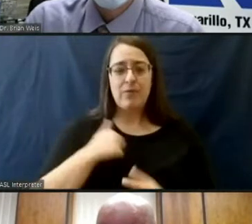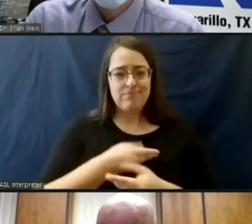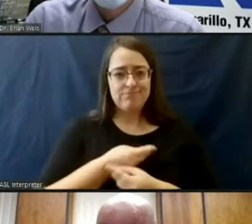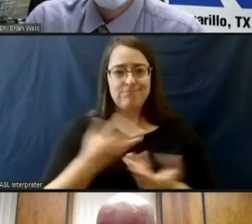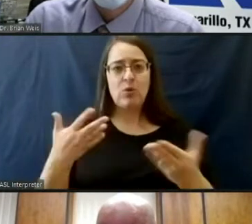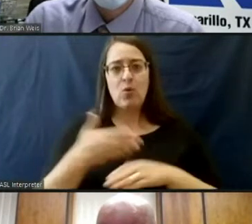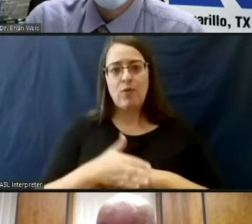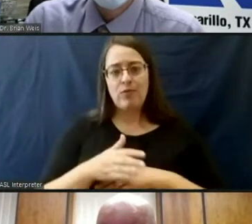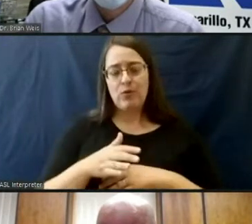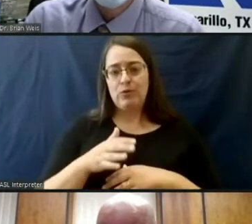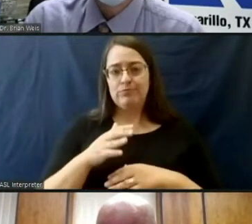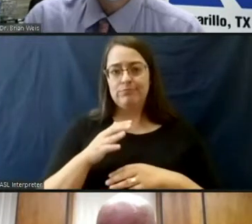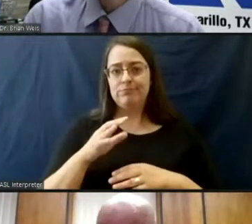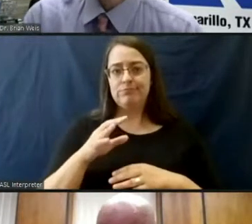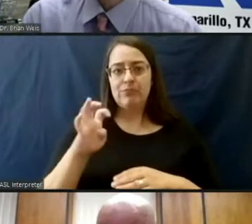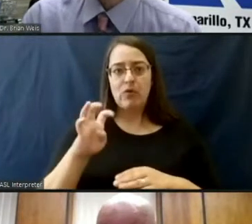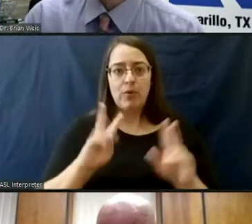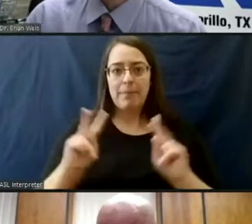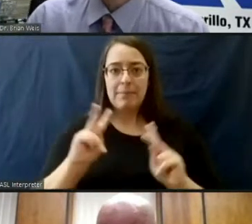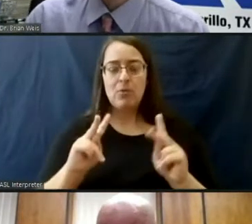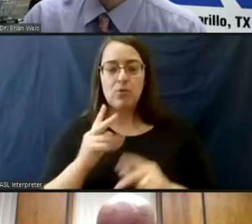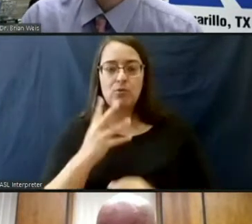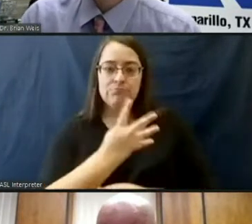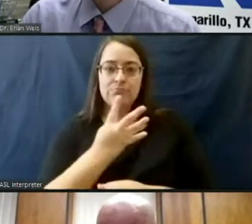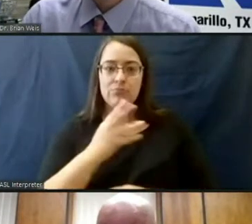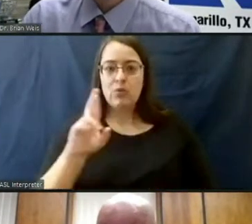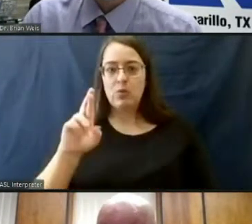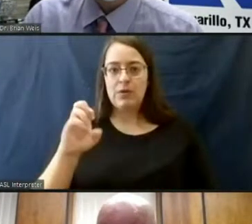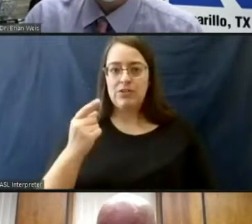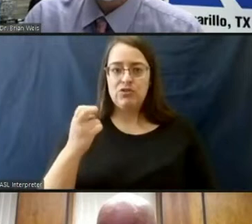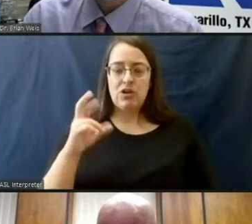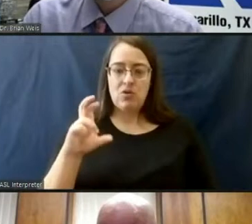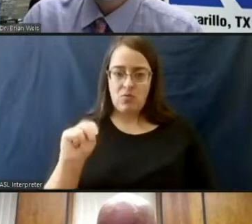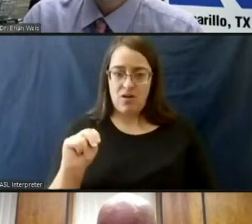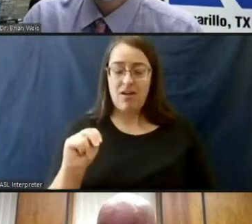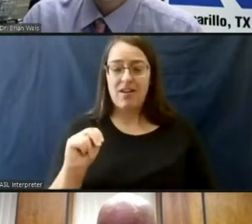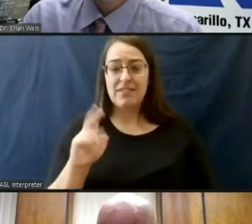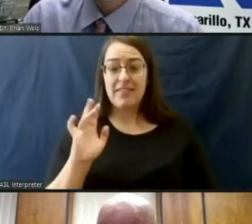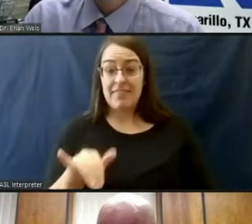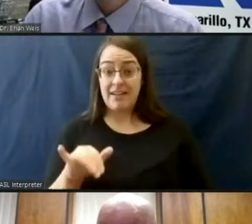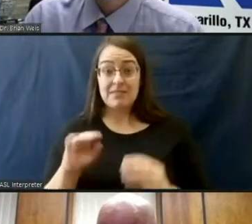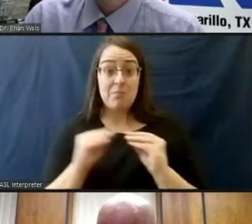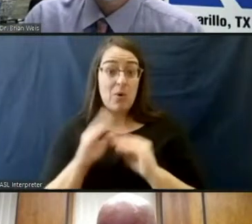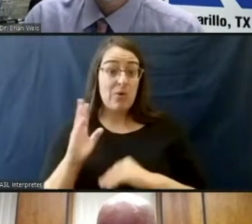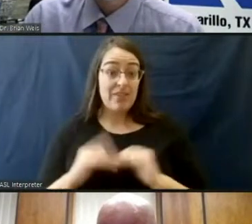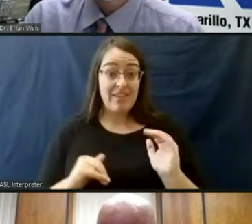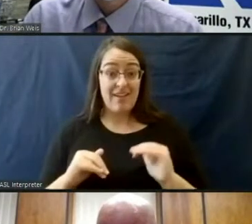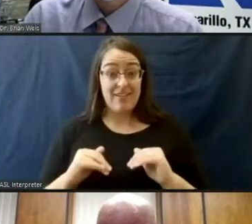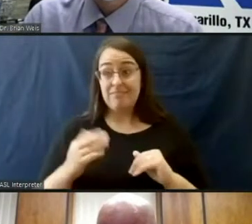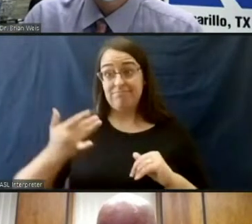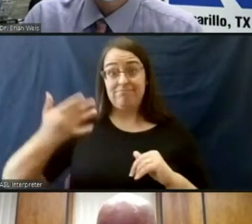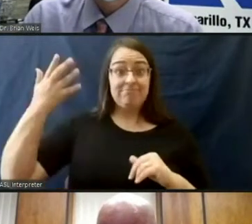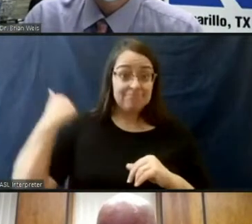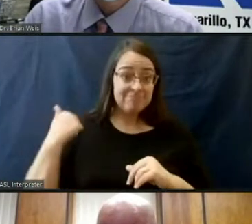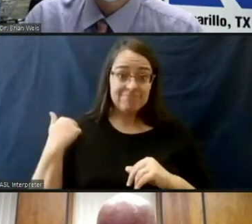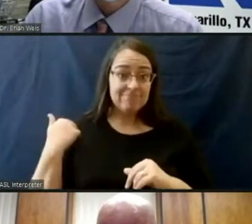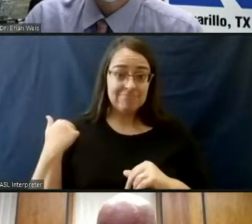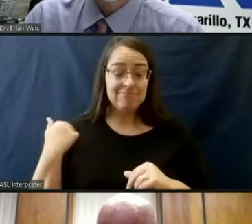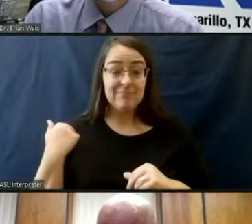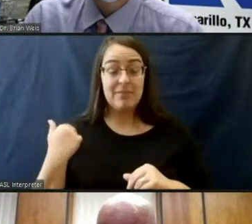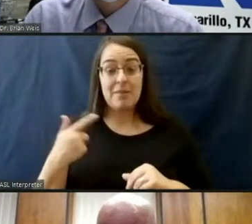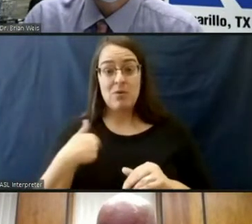substantial, far surpassing what we did for any month with the prior surge that we had in the pandemic last